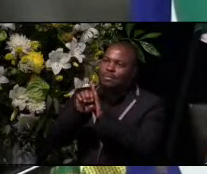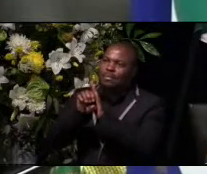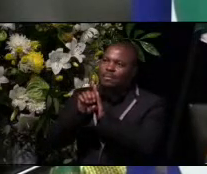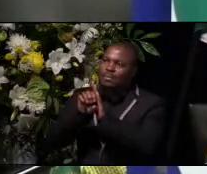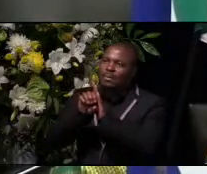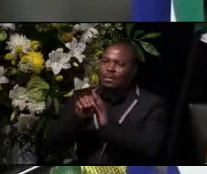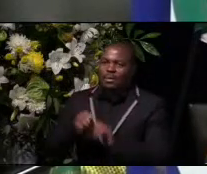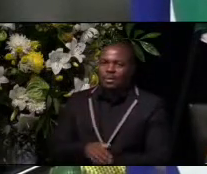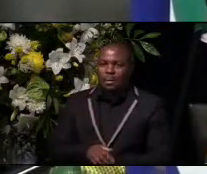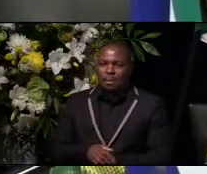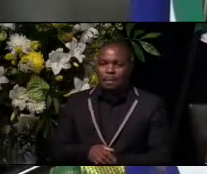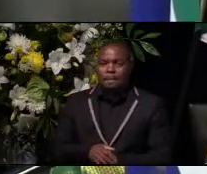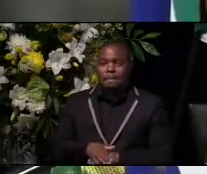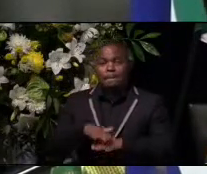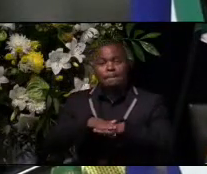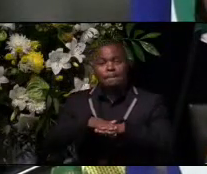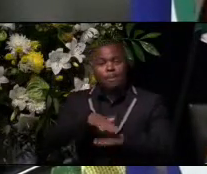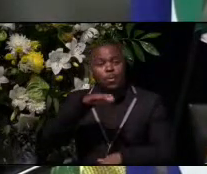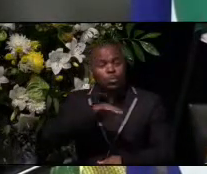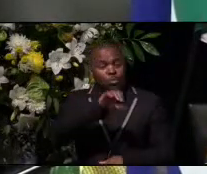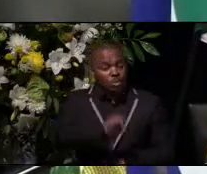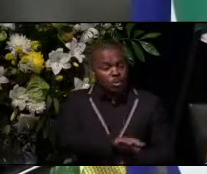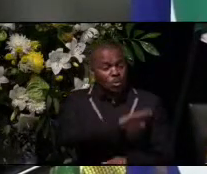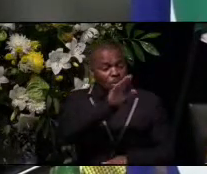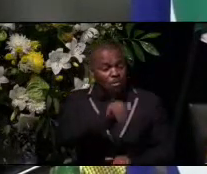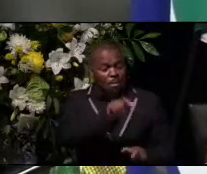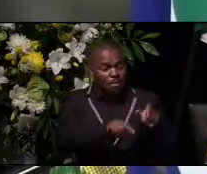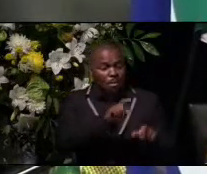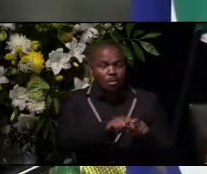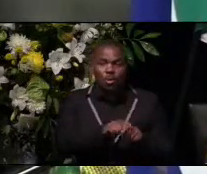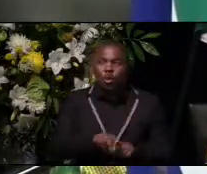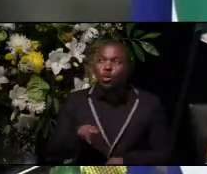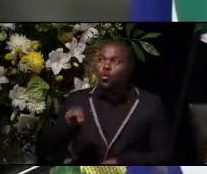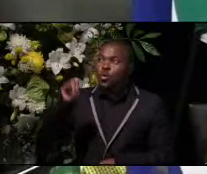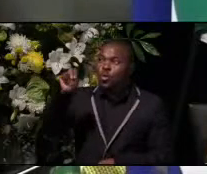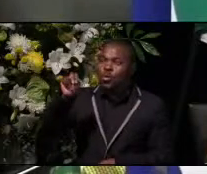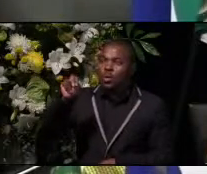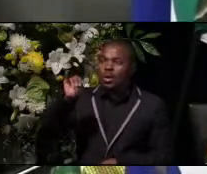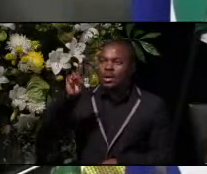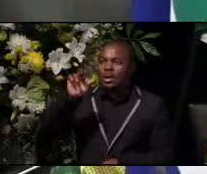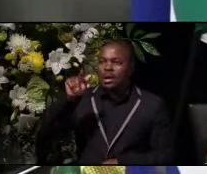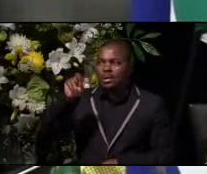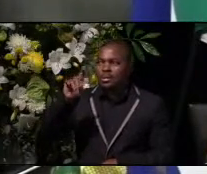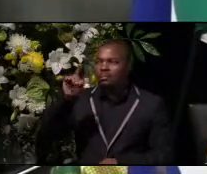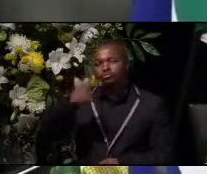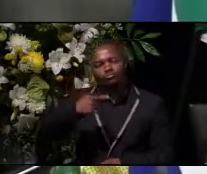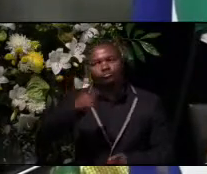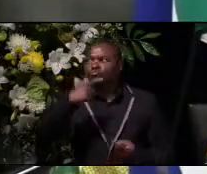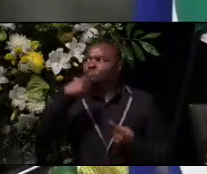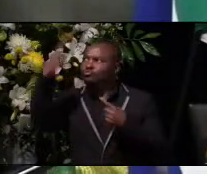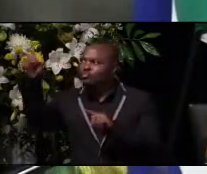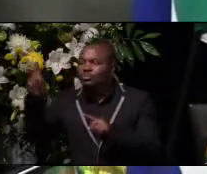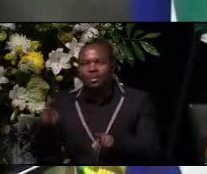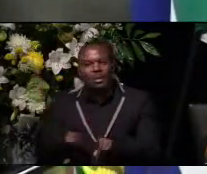most South Africans were being called to Northern Ireland they were being called to the Middle East